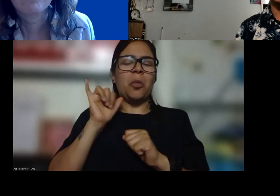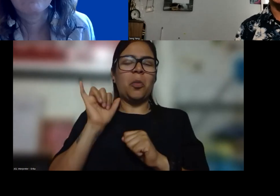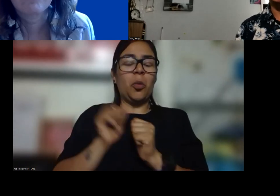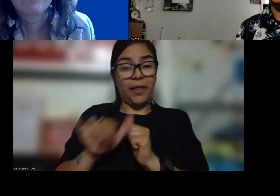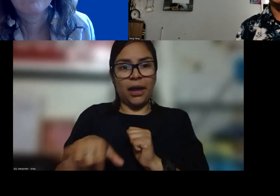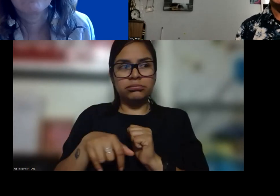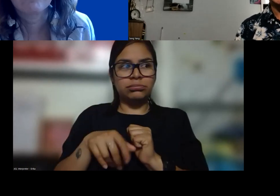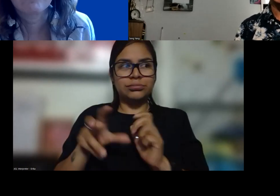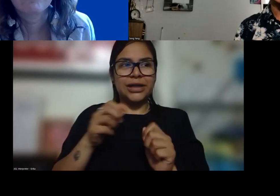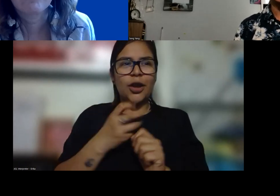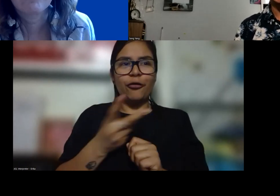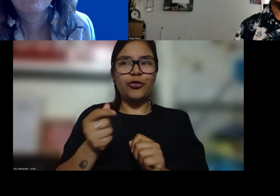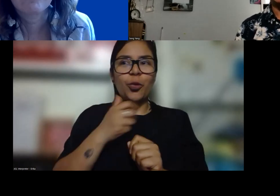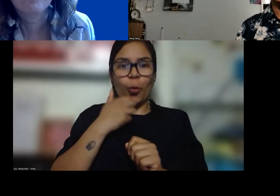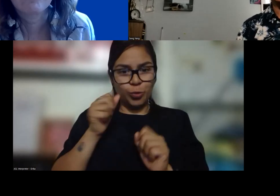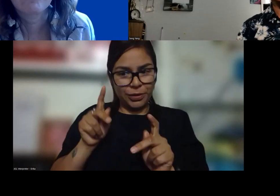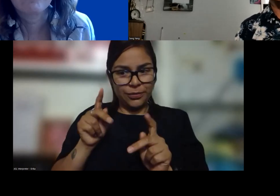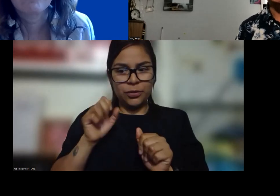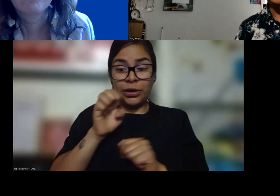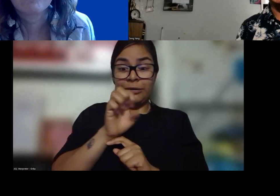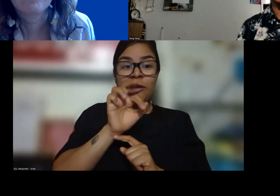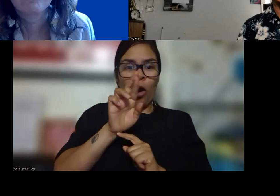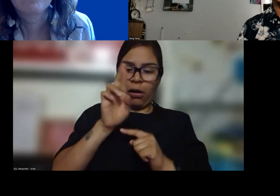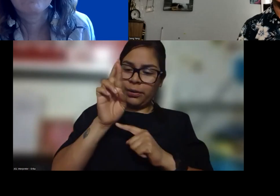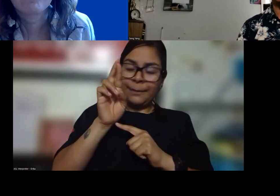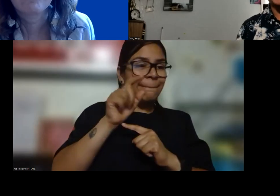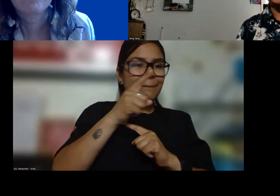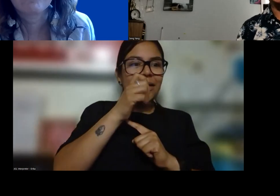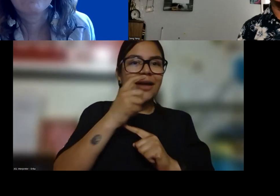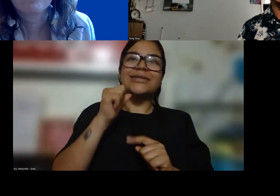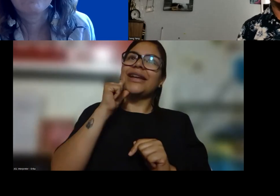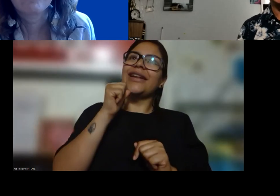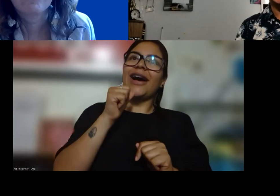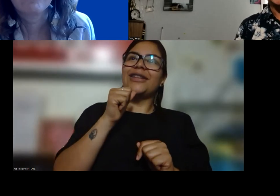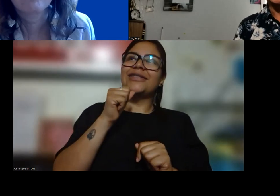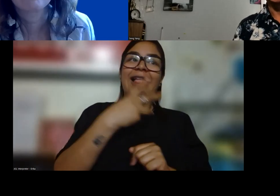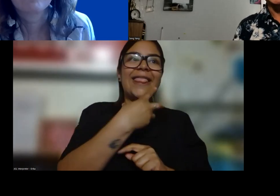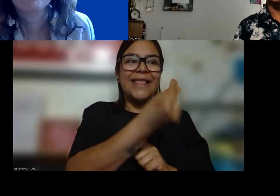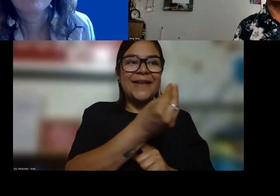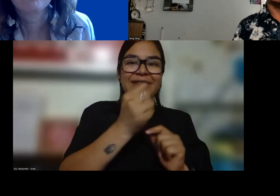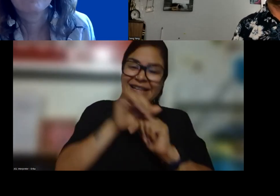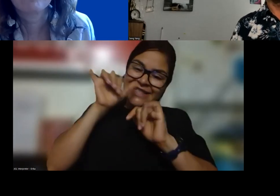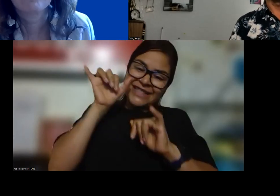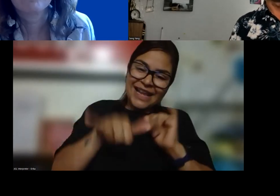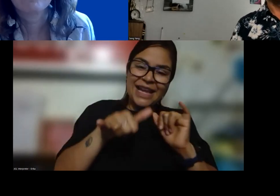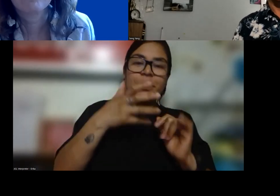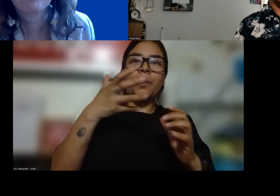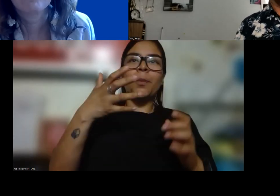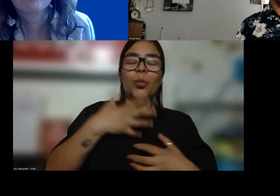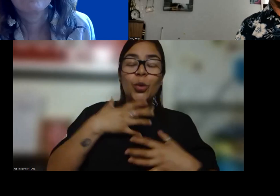a couple elderly go to ER because the smoke during the campfire, during the Dexy fire.